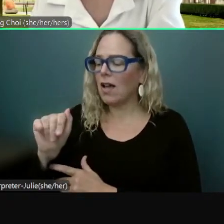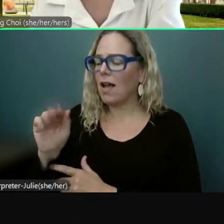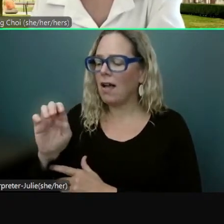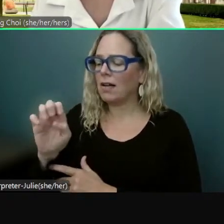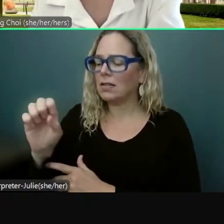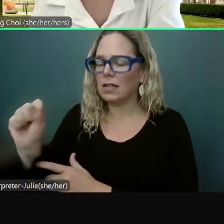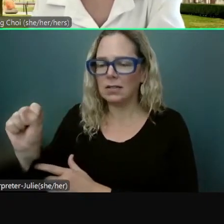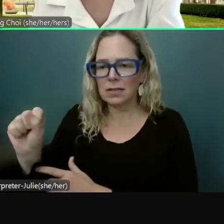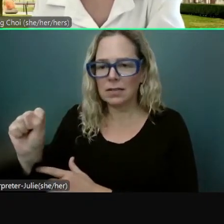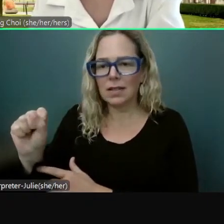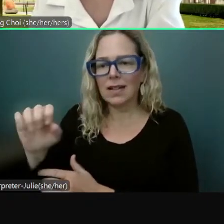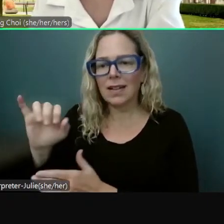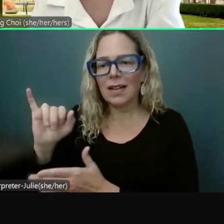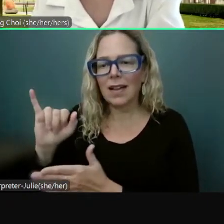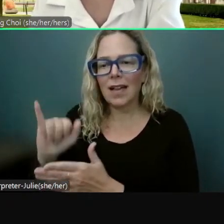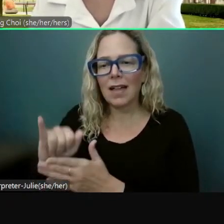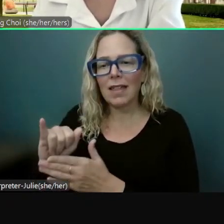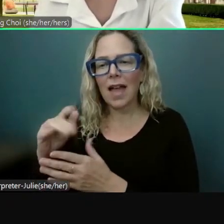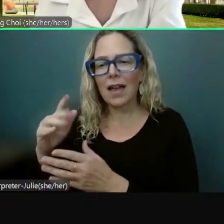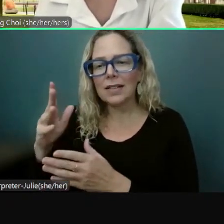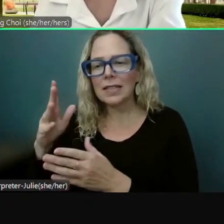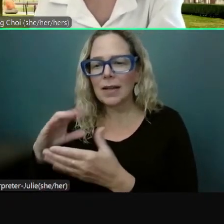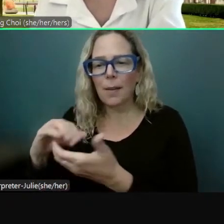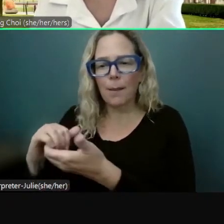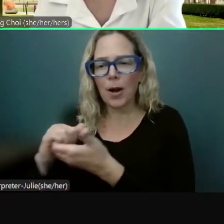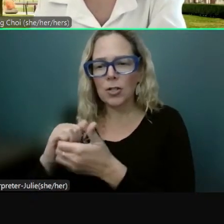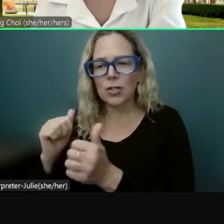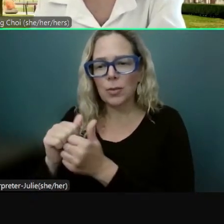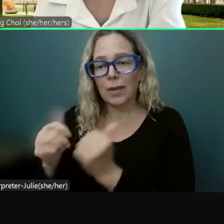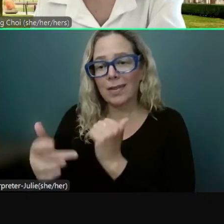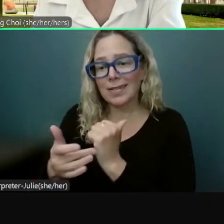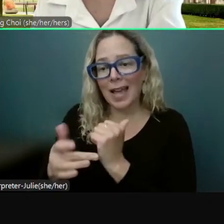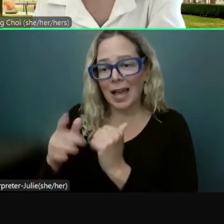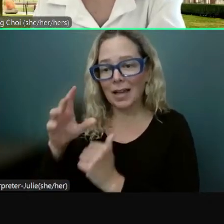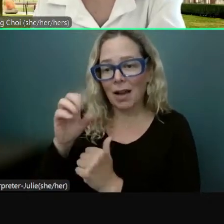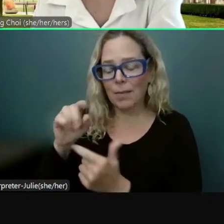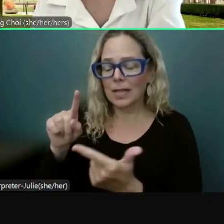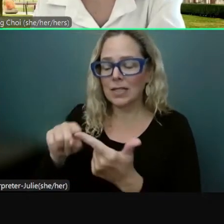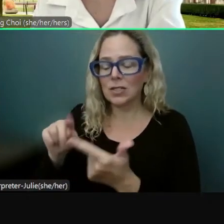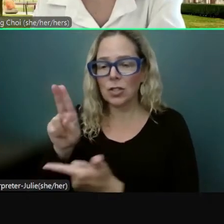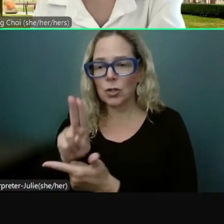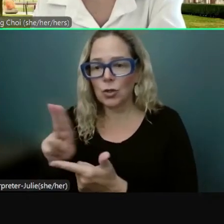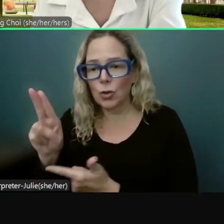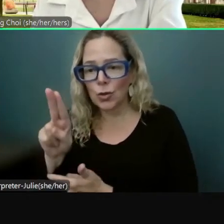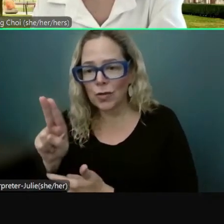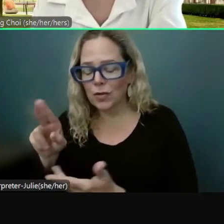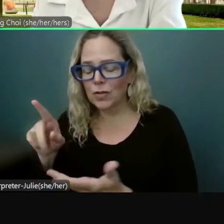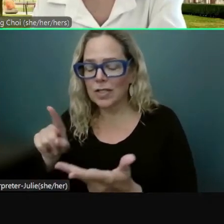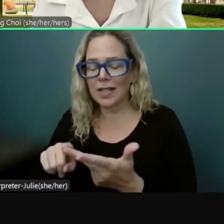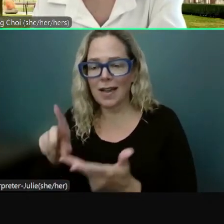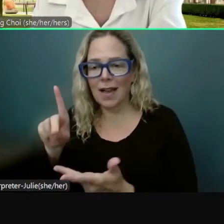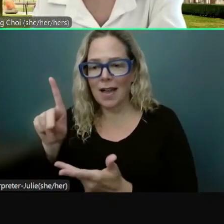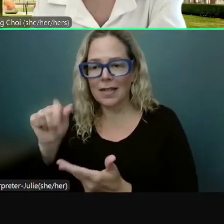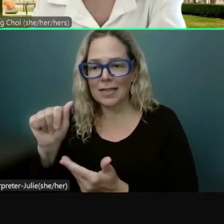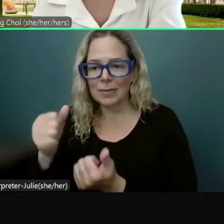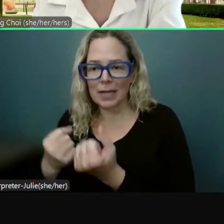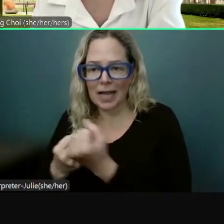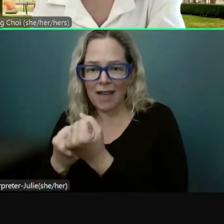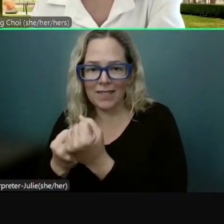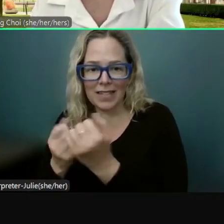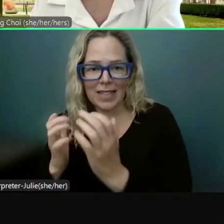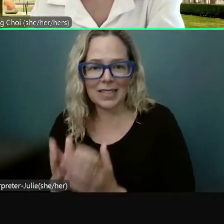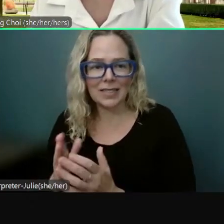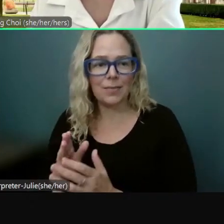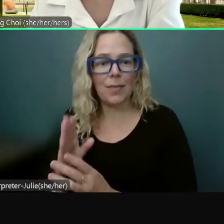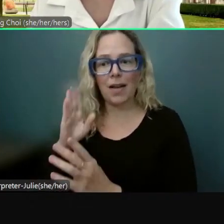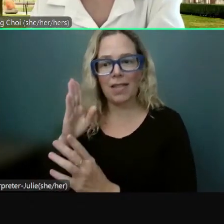a partnership of tech companies, universities, and disability advocates. Its mission is to